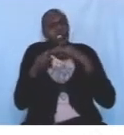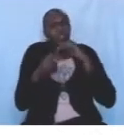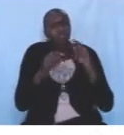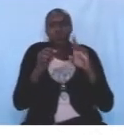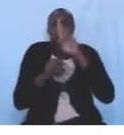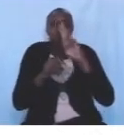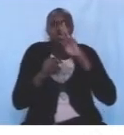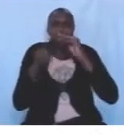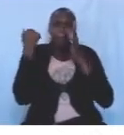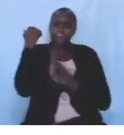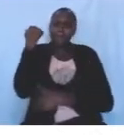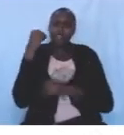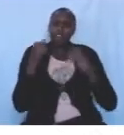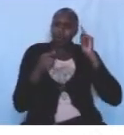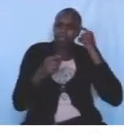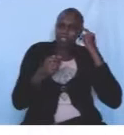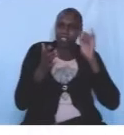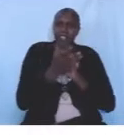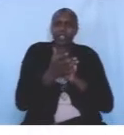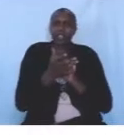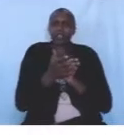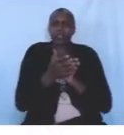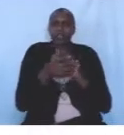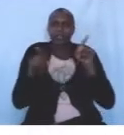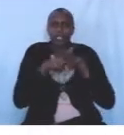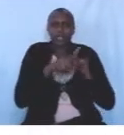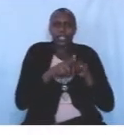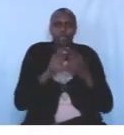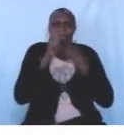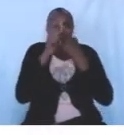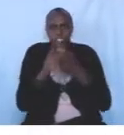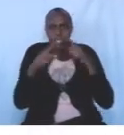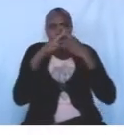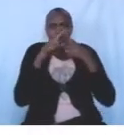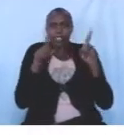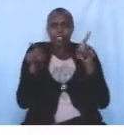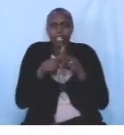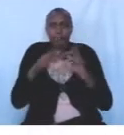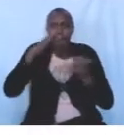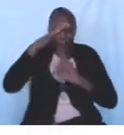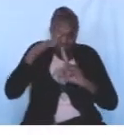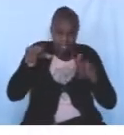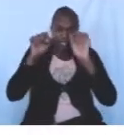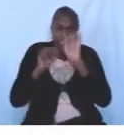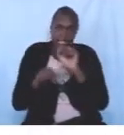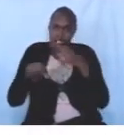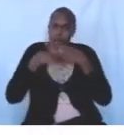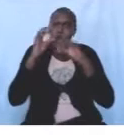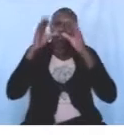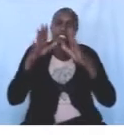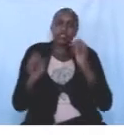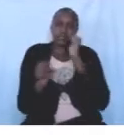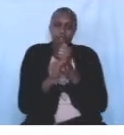sabotage them. Not to feel that we need also to earn the same kind of gift. We might be in the same ministry. We might be all teachers